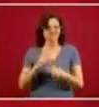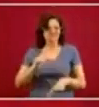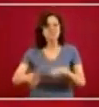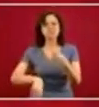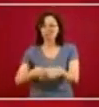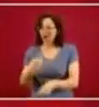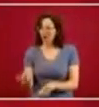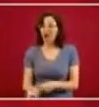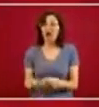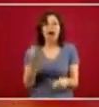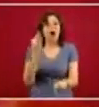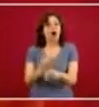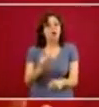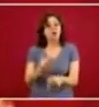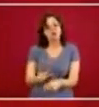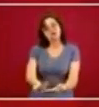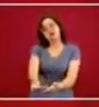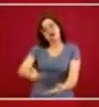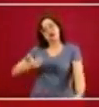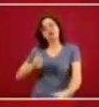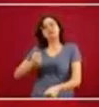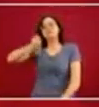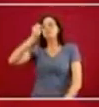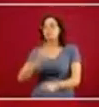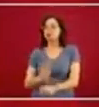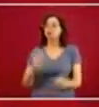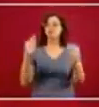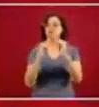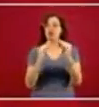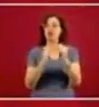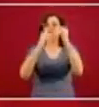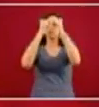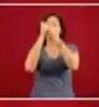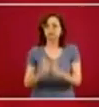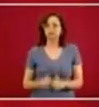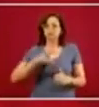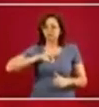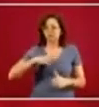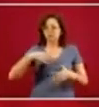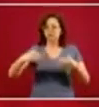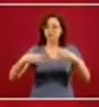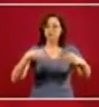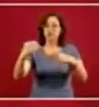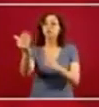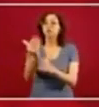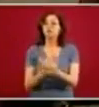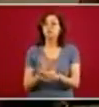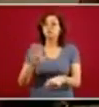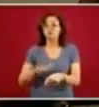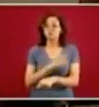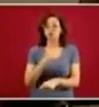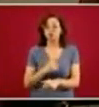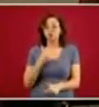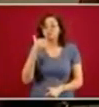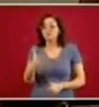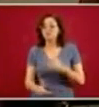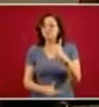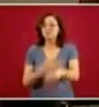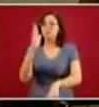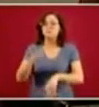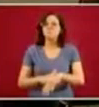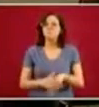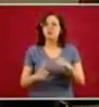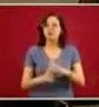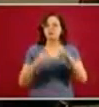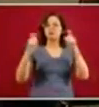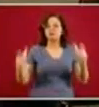and more hospitalized cases. So this is the moment to act. This is the moment to follow